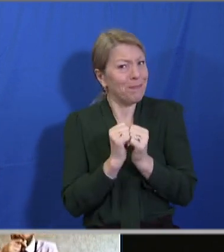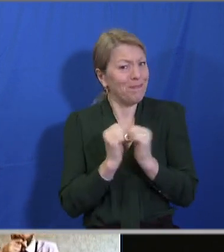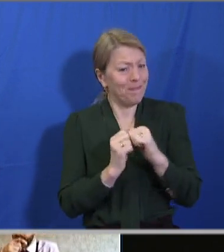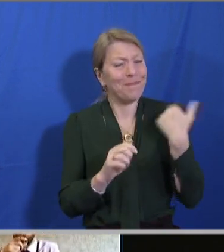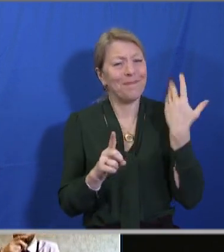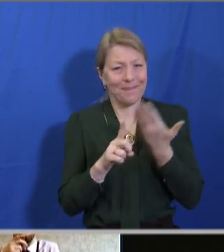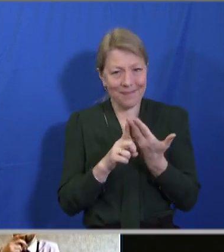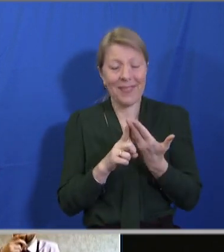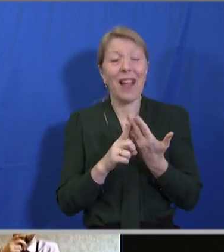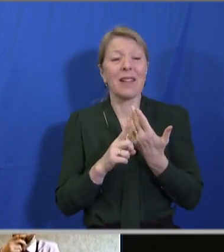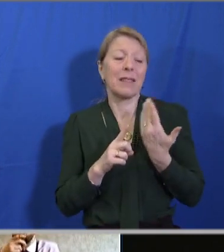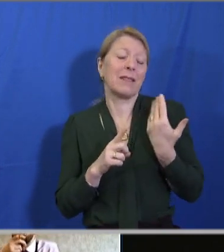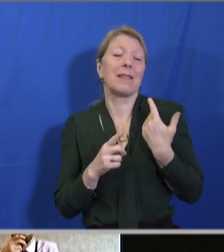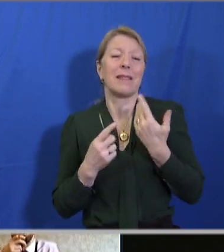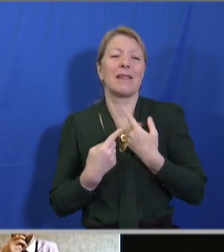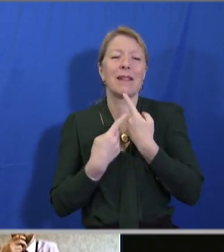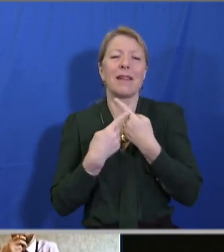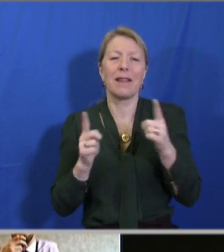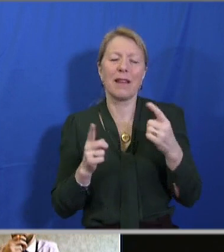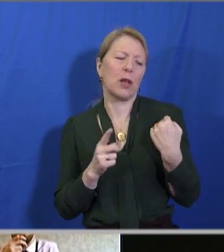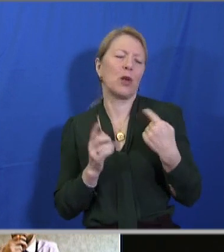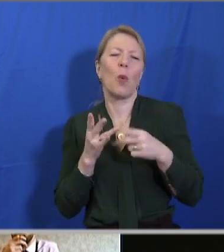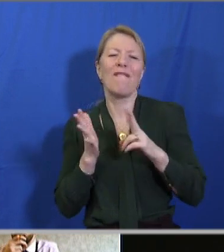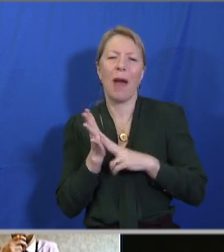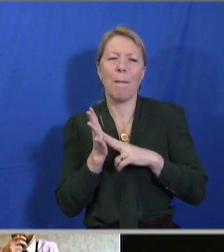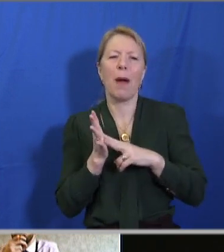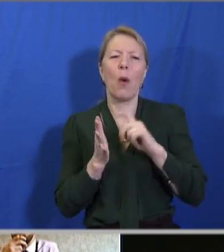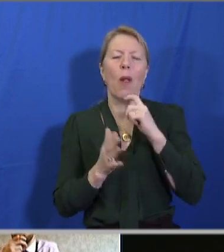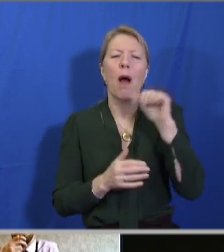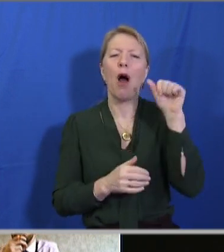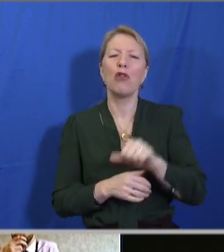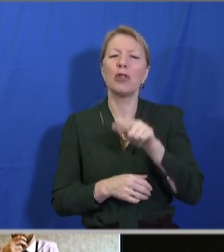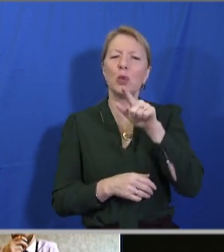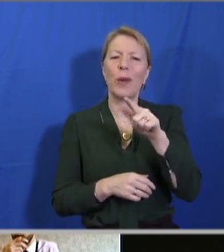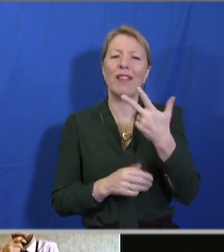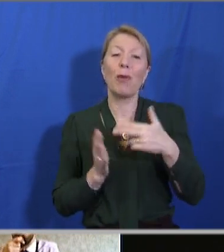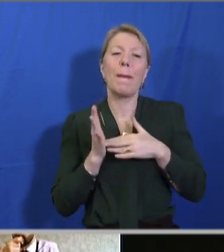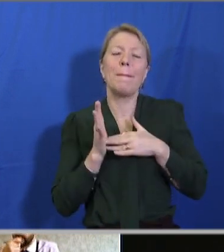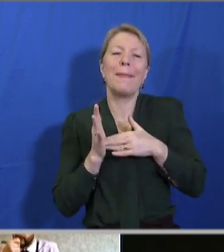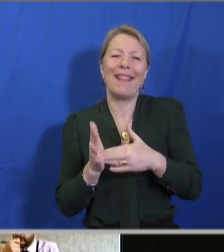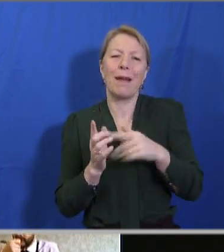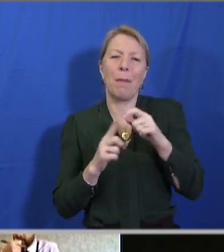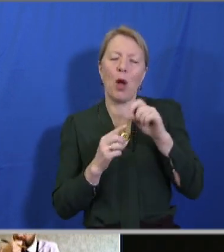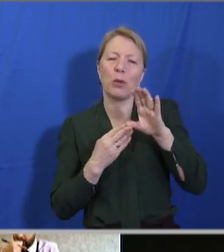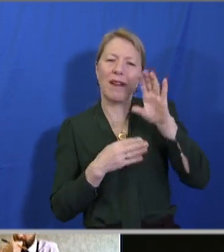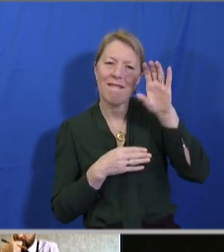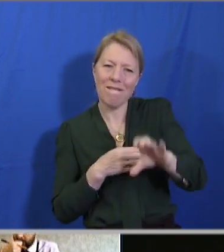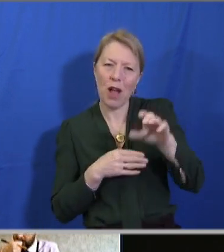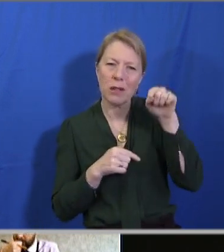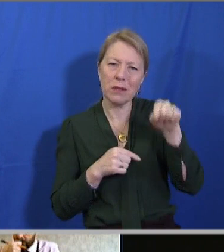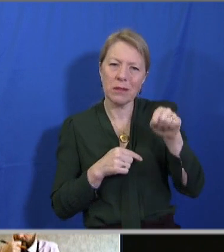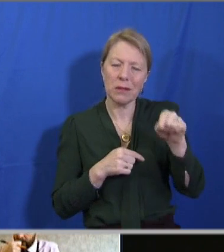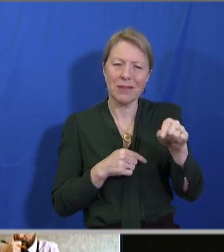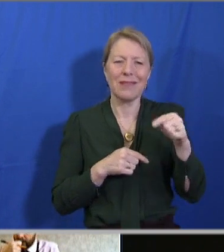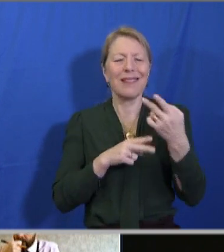support package of up to £23 million in November, and that was for the independent domiciliary care and wider social care sector,